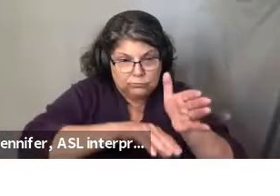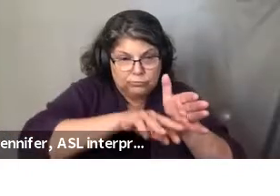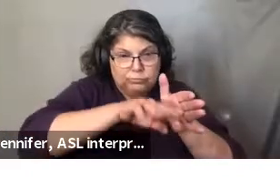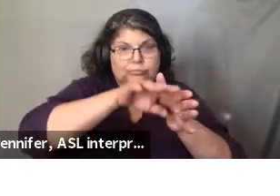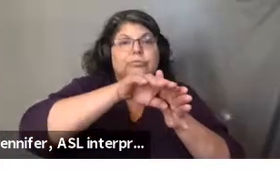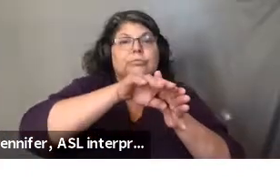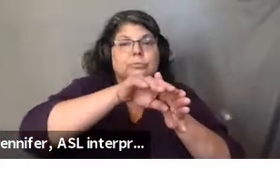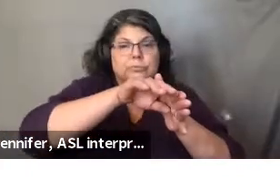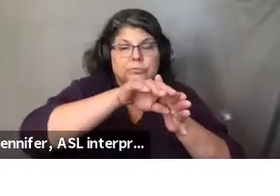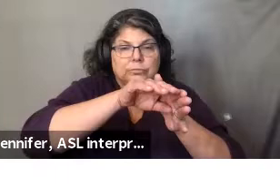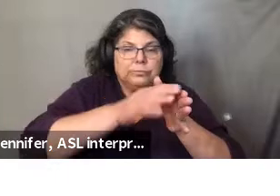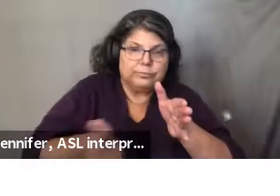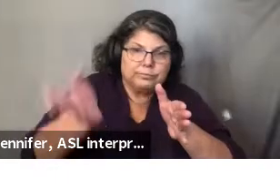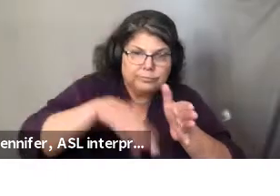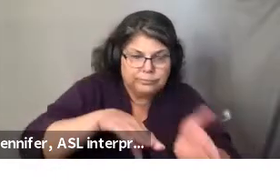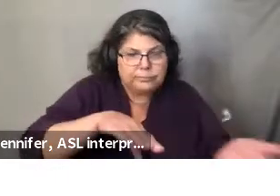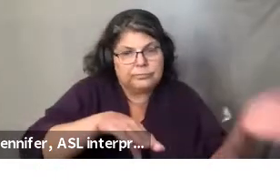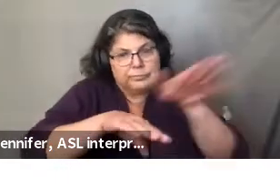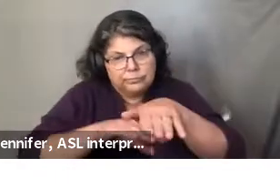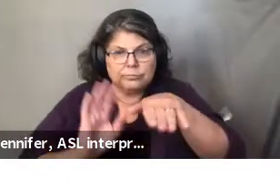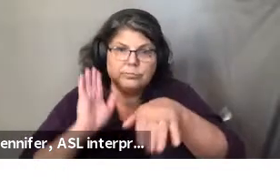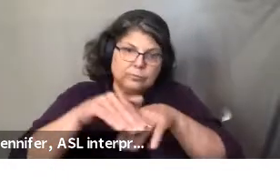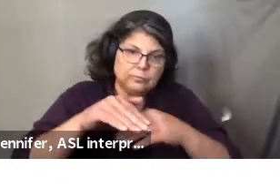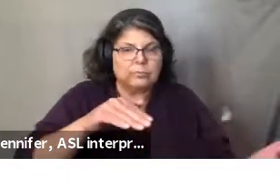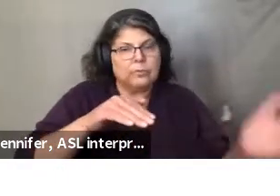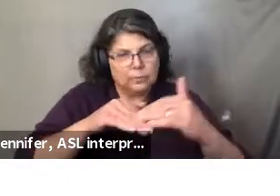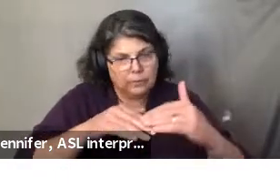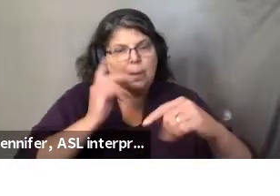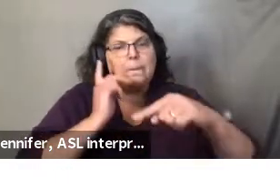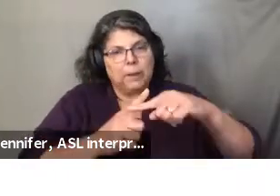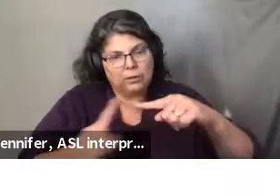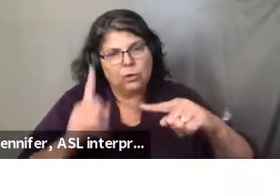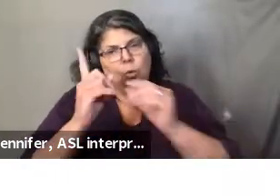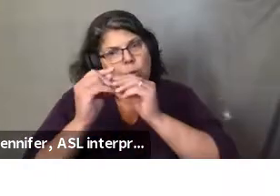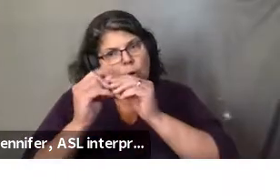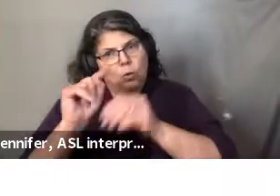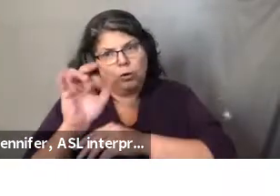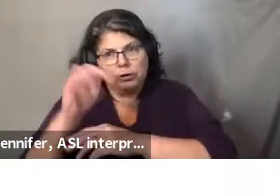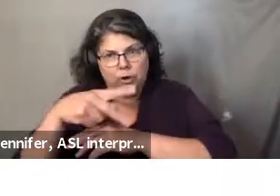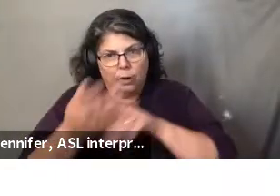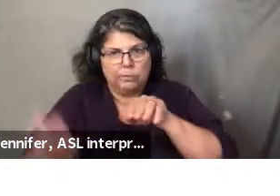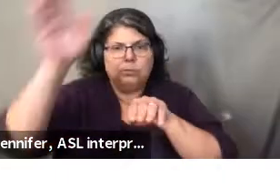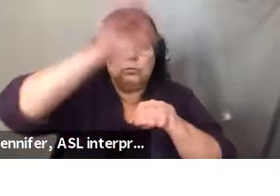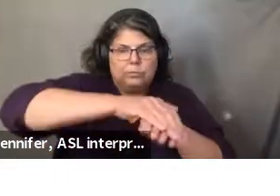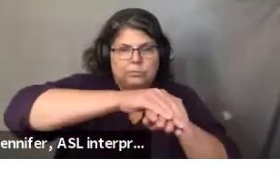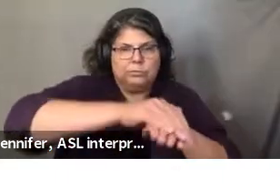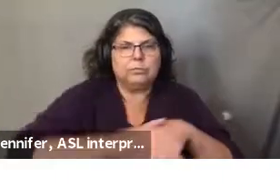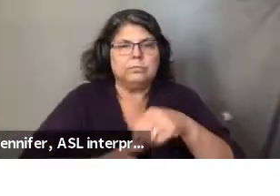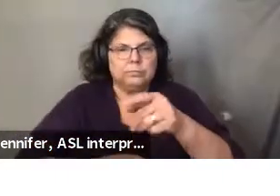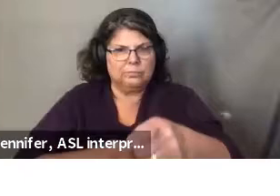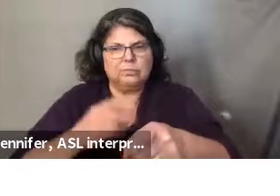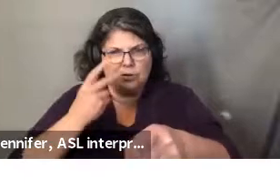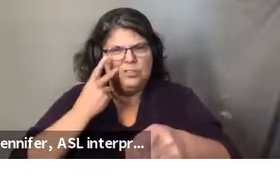is completed, they wrap that over the top of it and then put a tarp over the top of that. You can see in the second slide, the